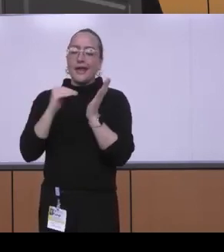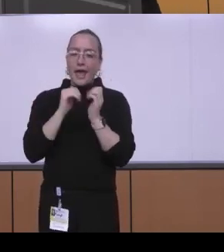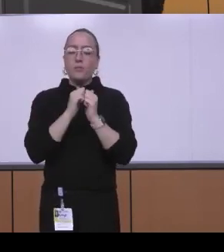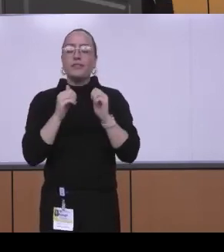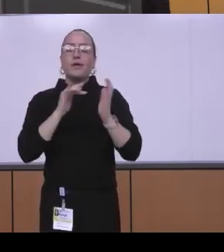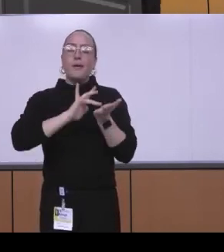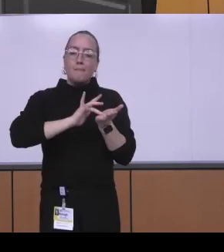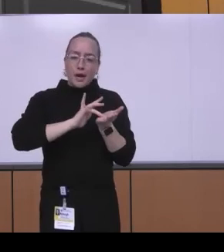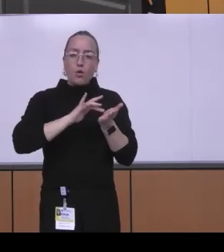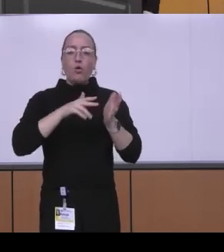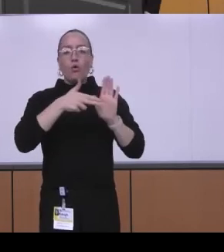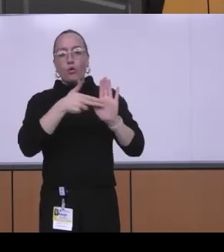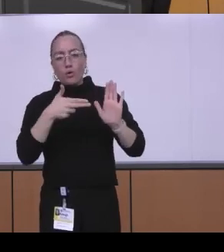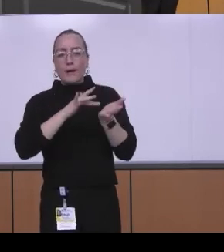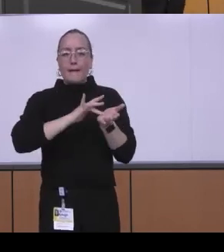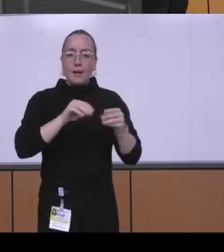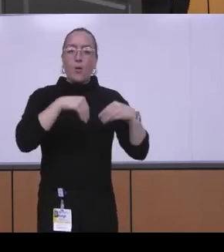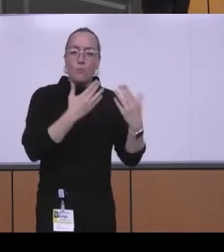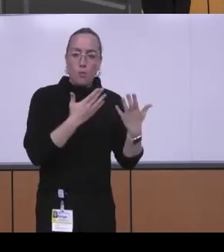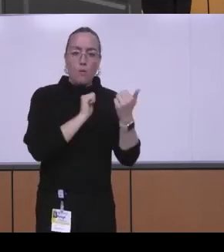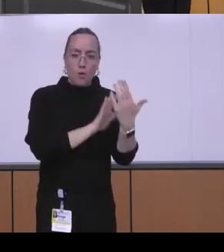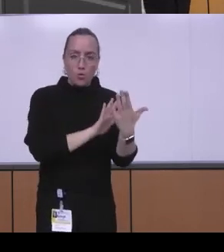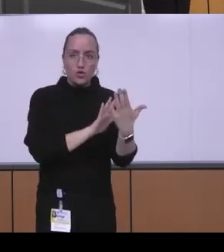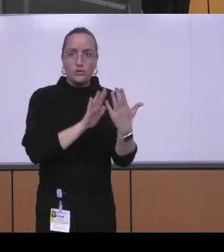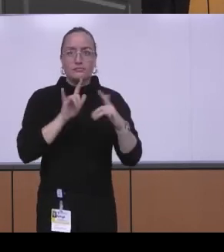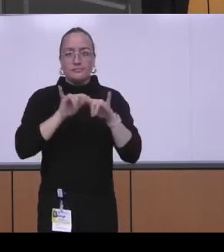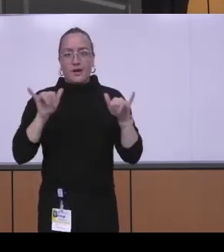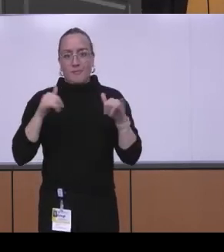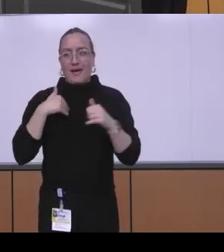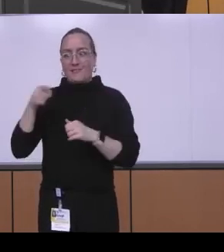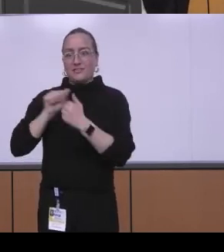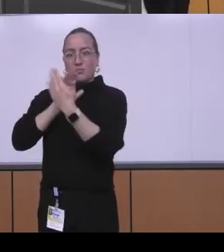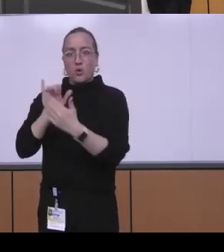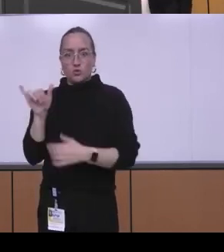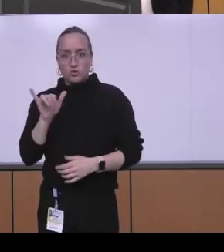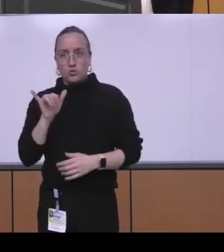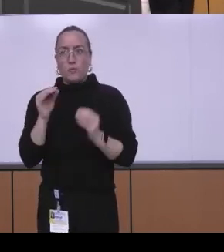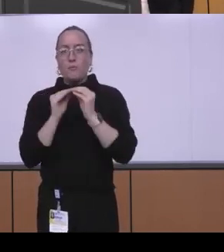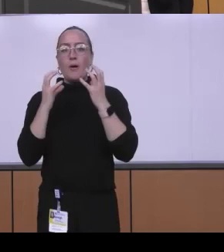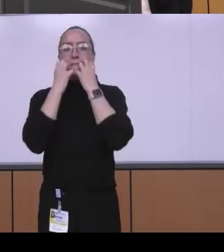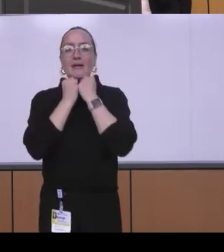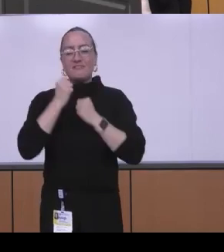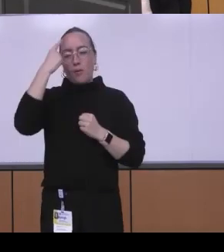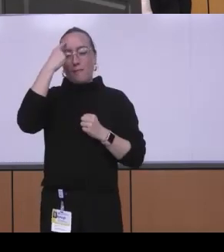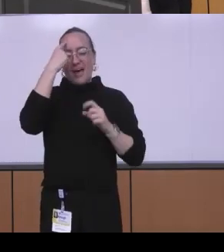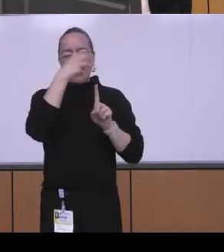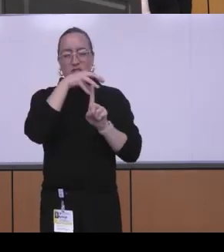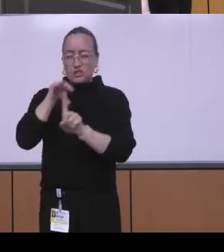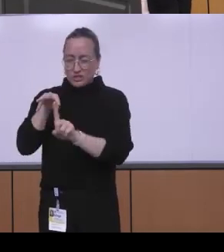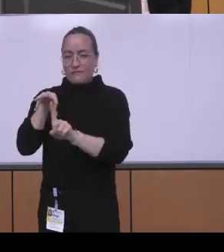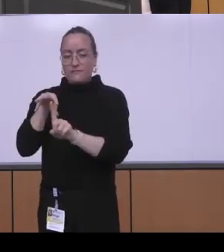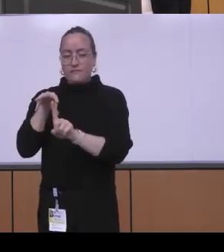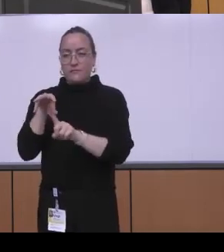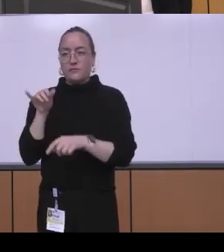that we do in our everyday clinical experience is kind of a meaningful mind shift. Yes, thank you so